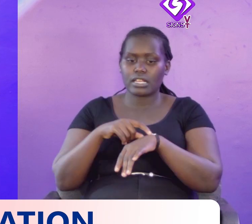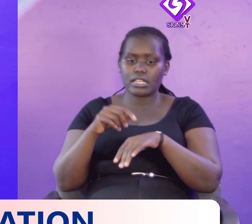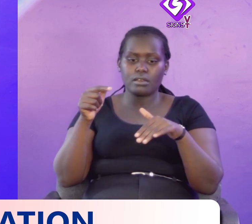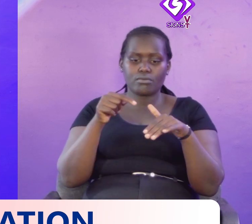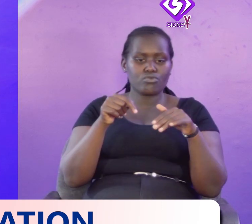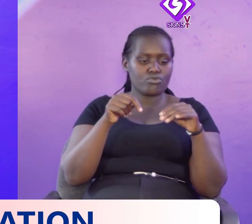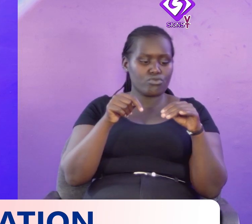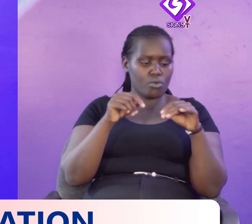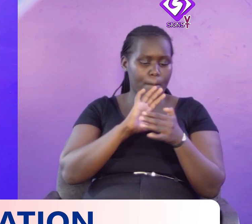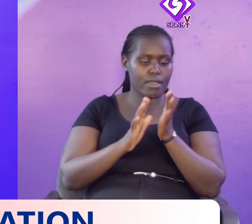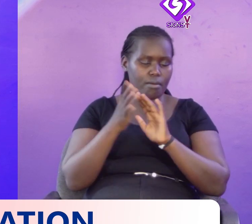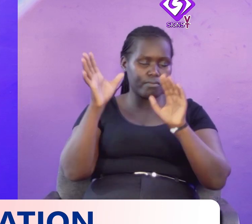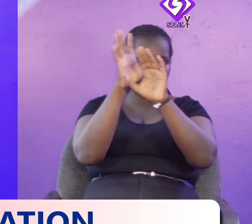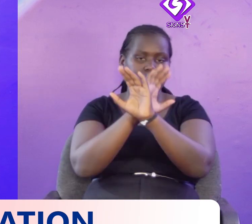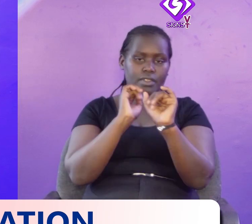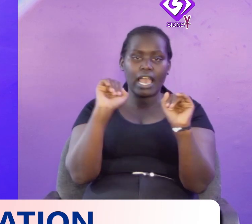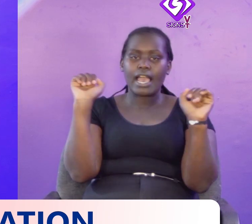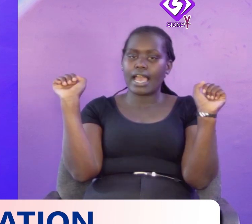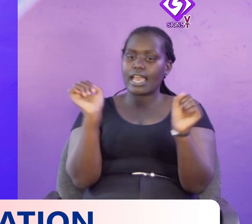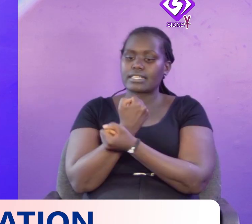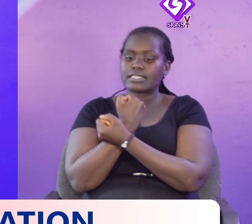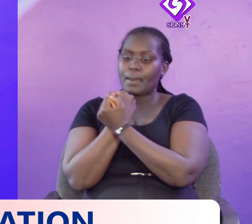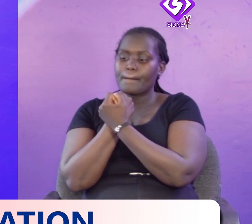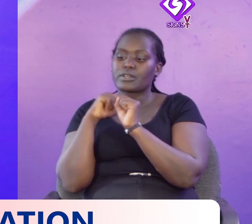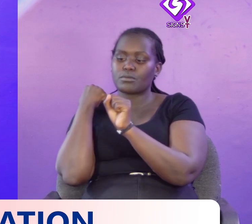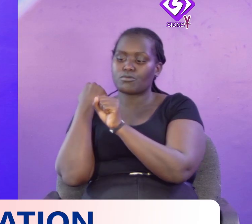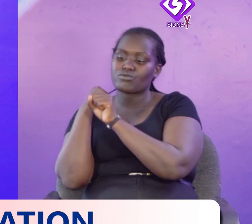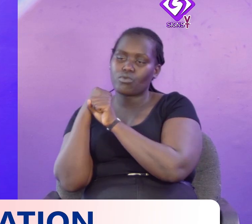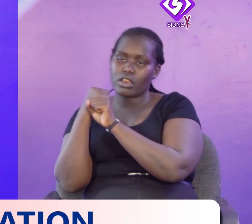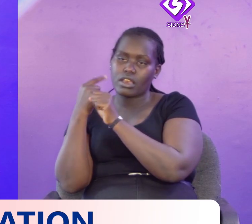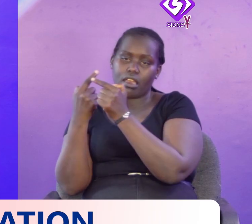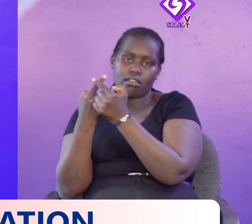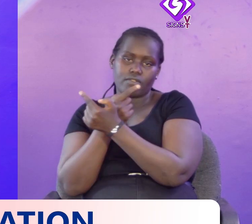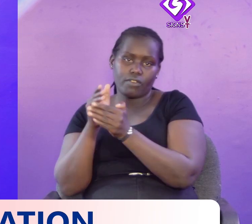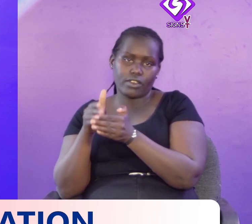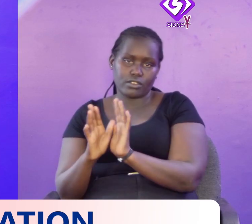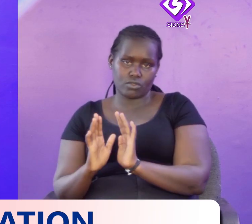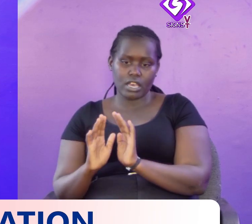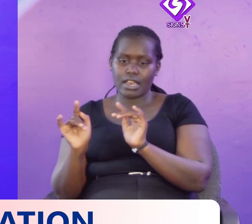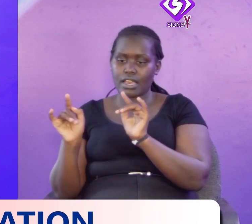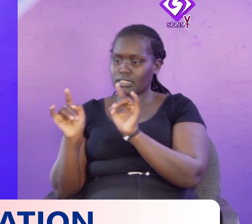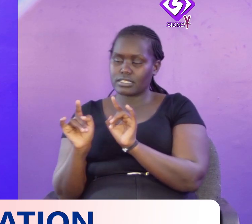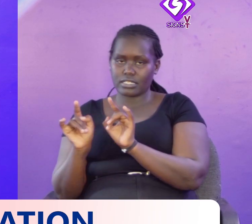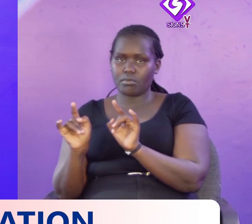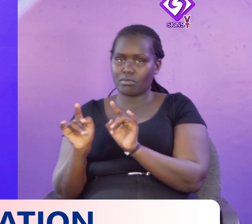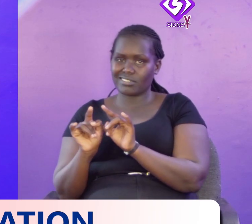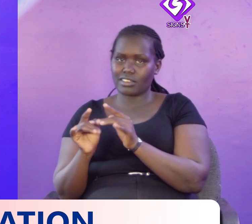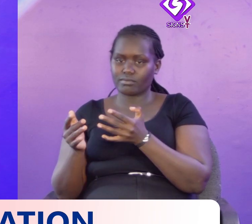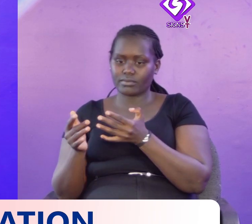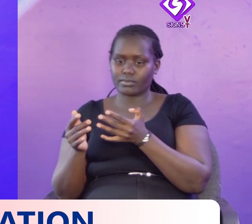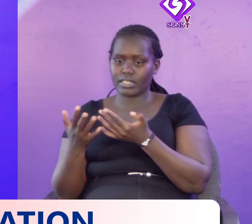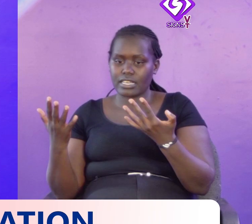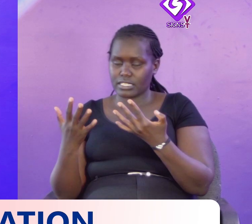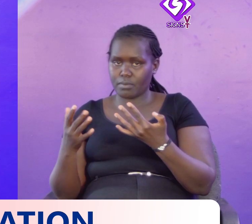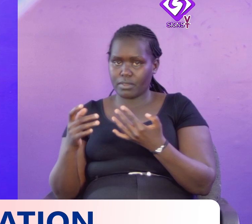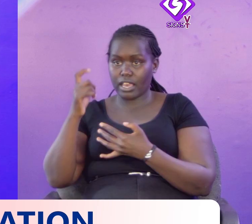seat, you can't operate in a certain way. It's like a trap. I thought so. And that